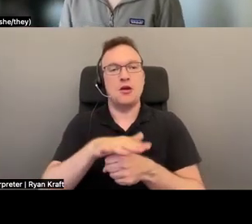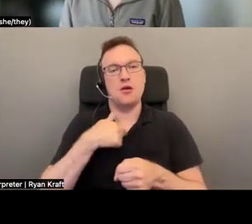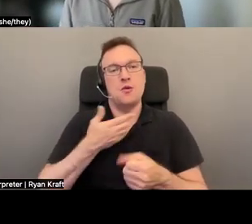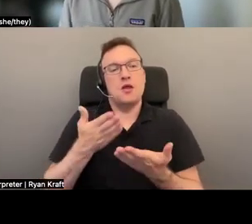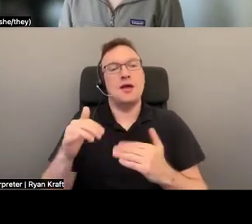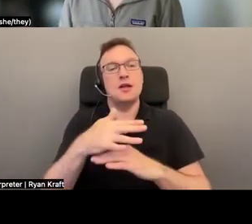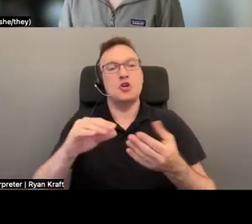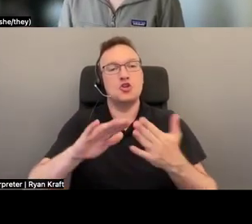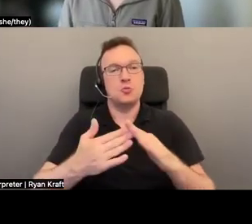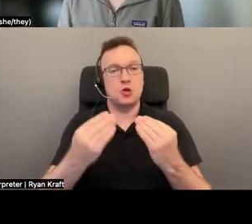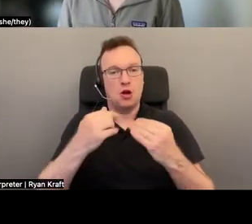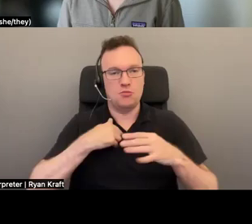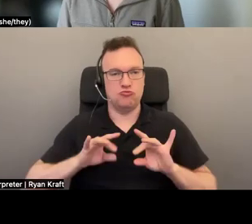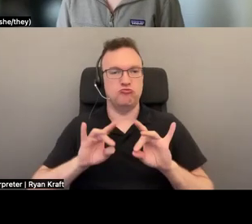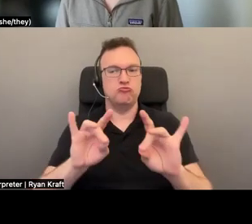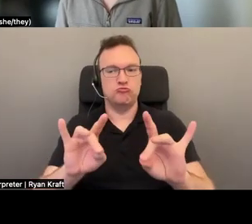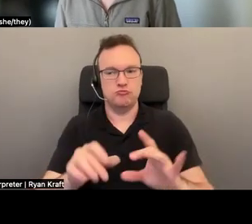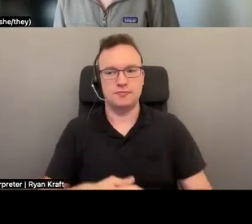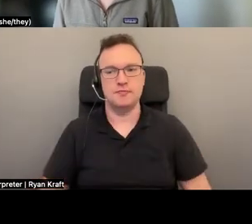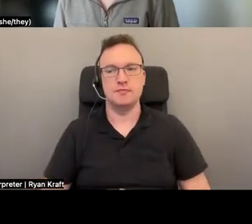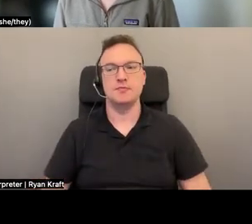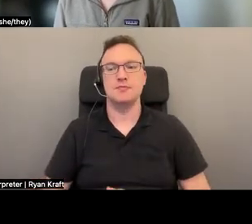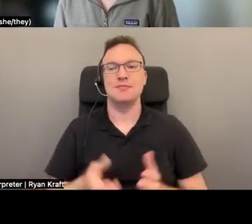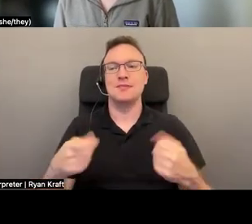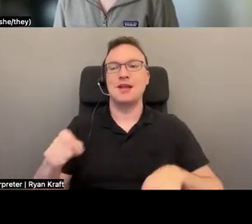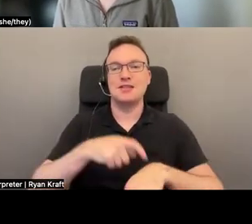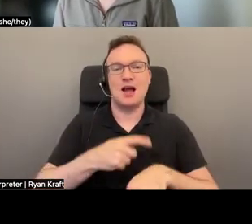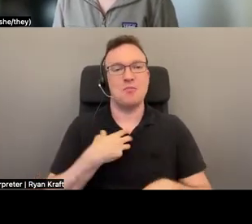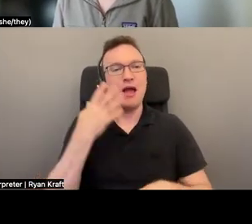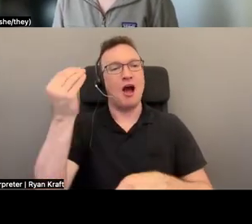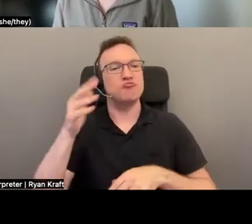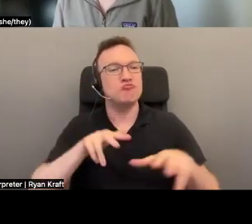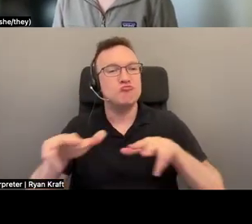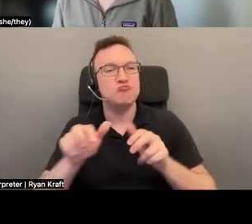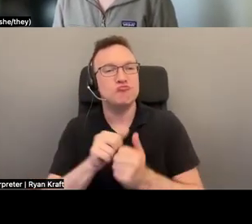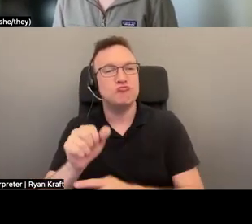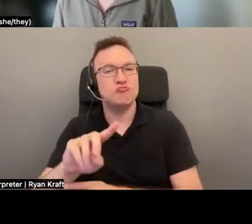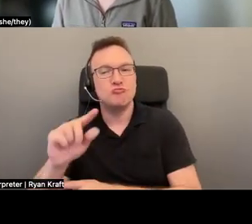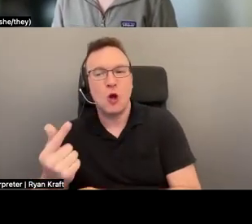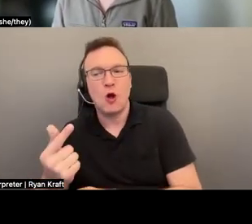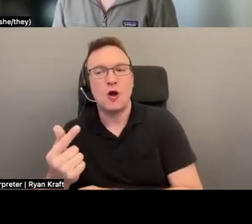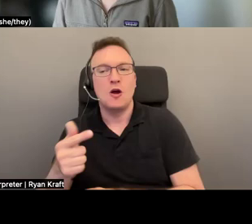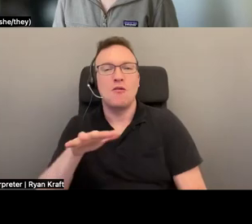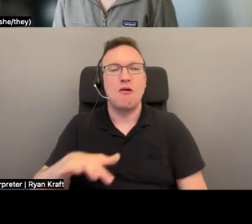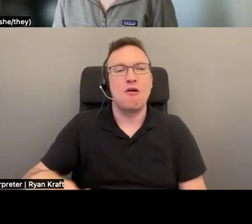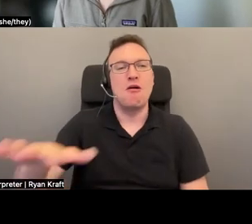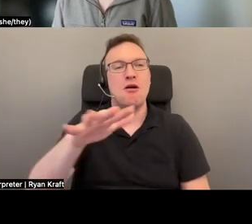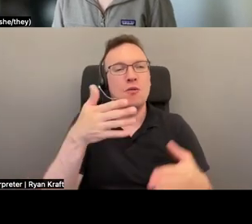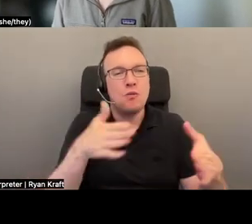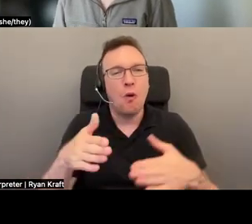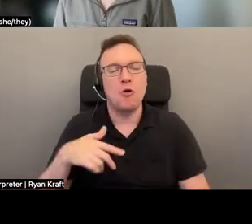Whenever I take a walk with my dog on country road